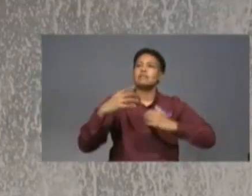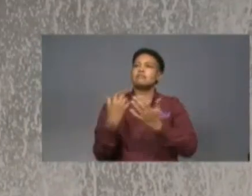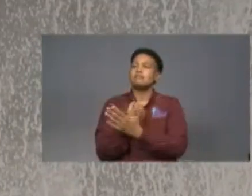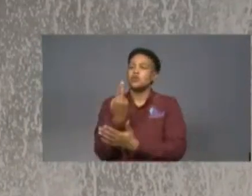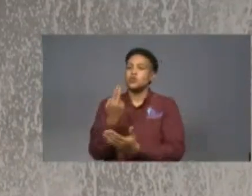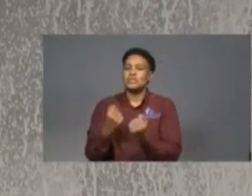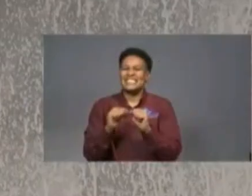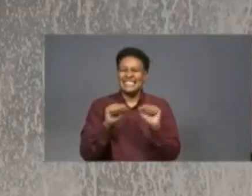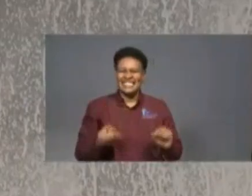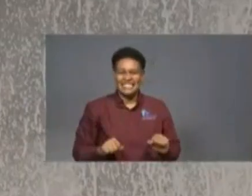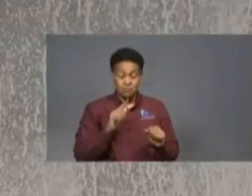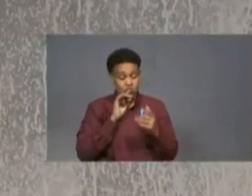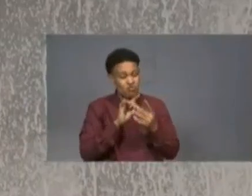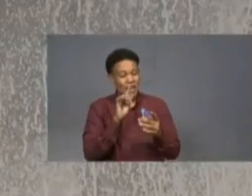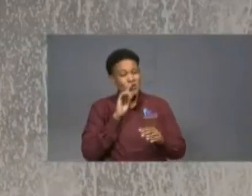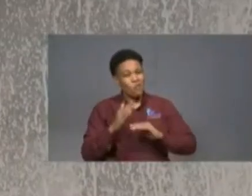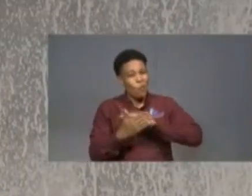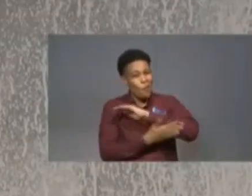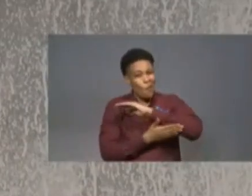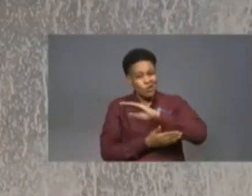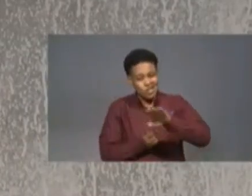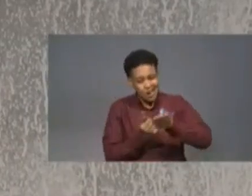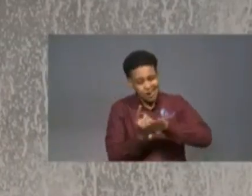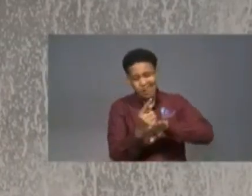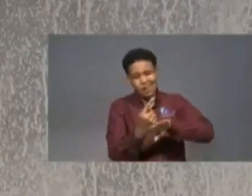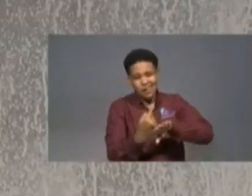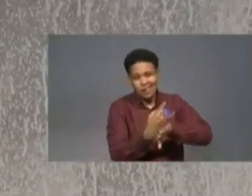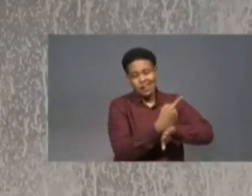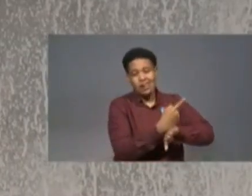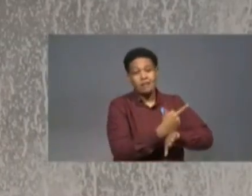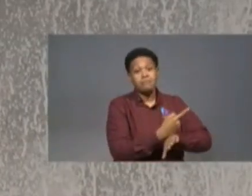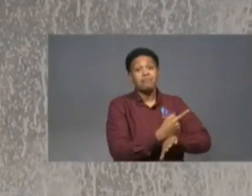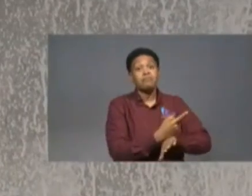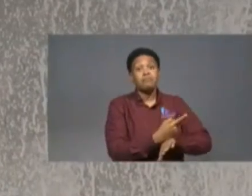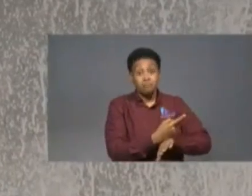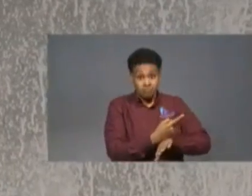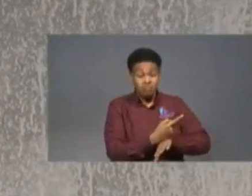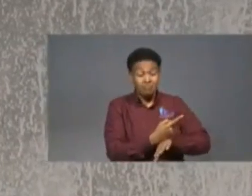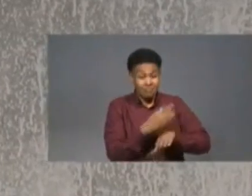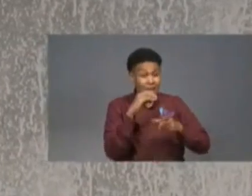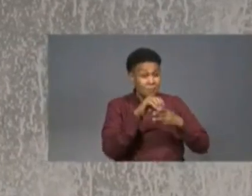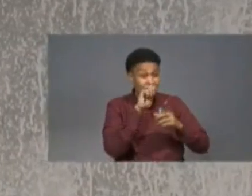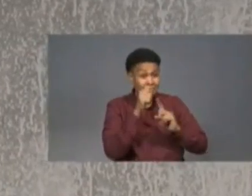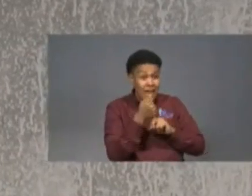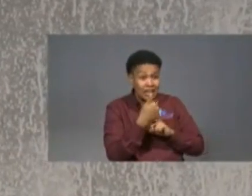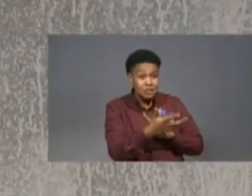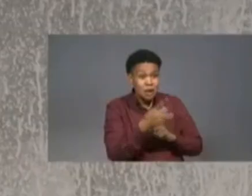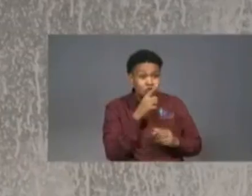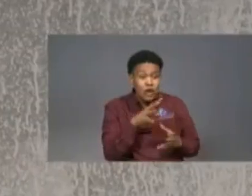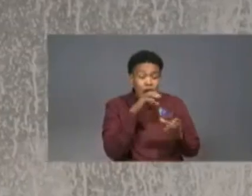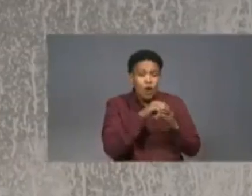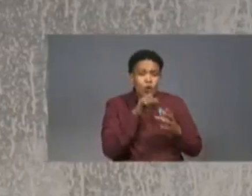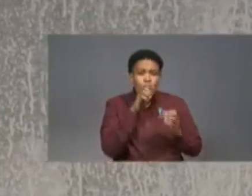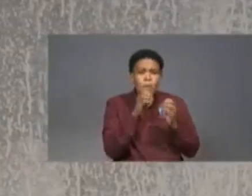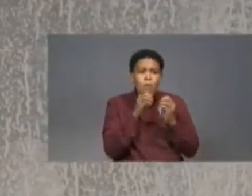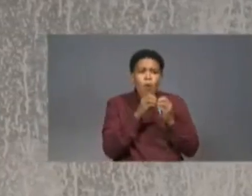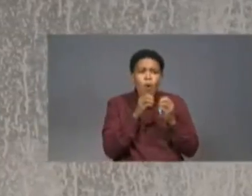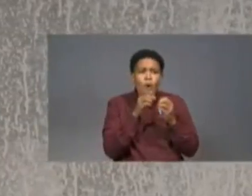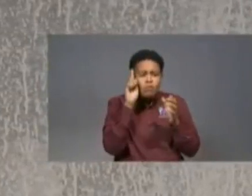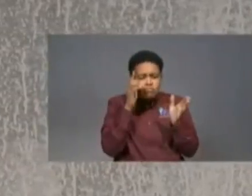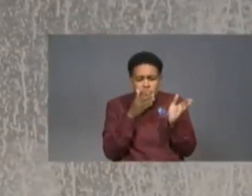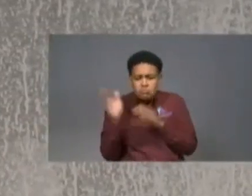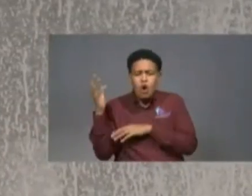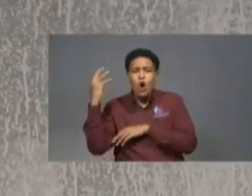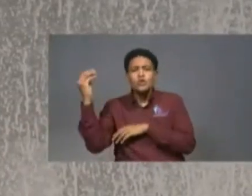relates to rural Jamaica, part of that expansion of routes includes moving further outside of the corporate